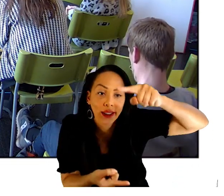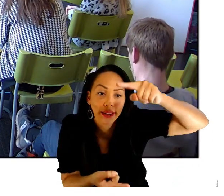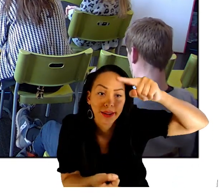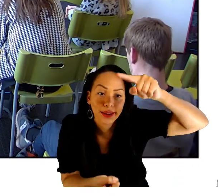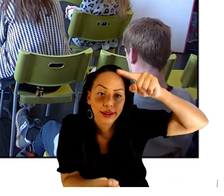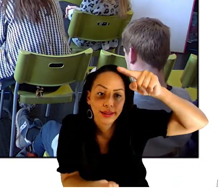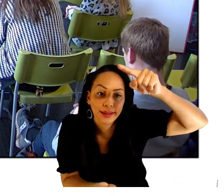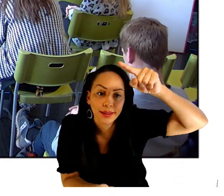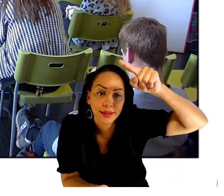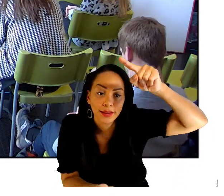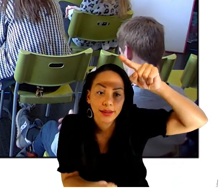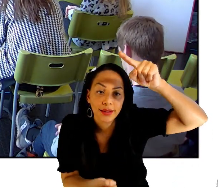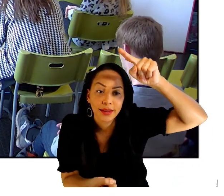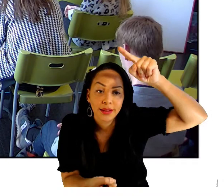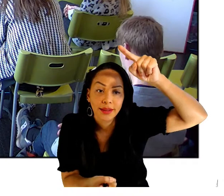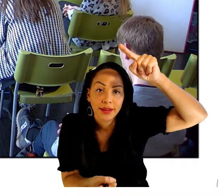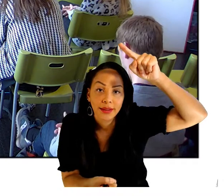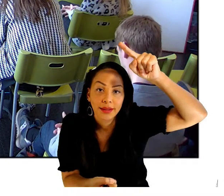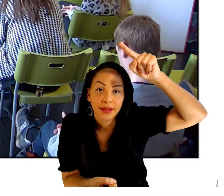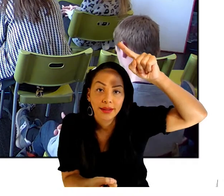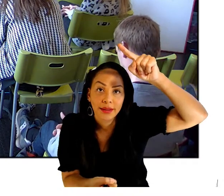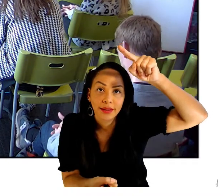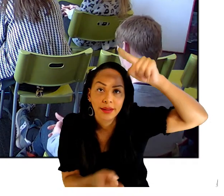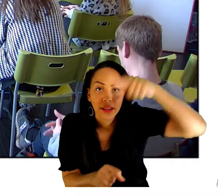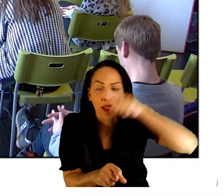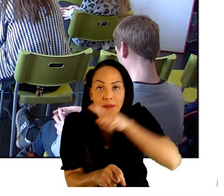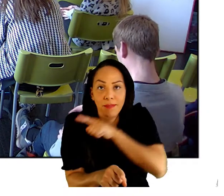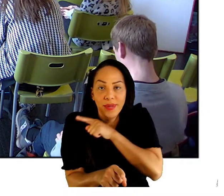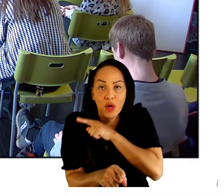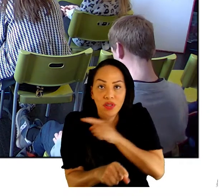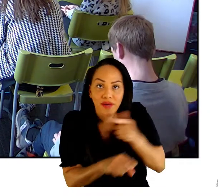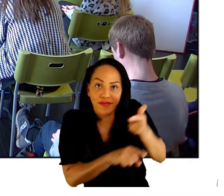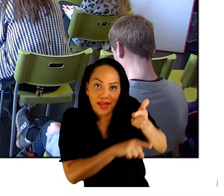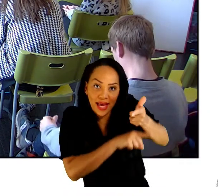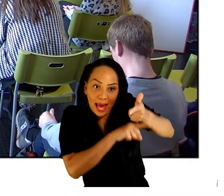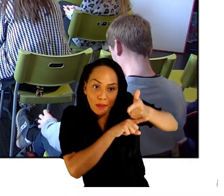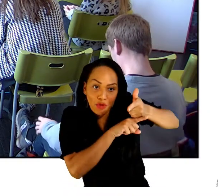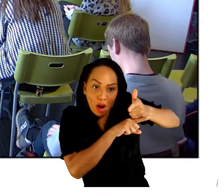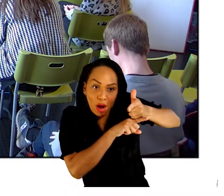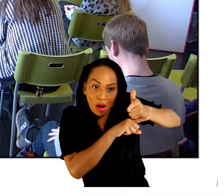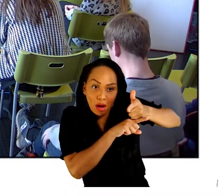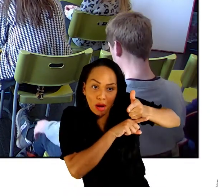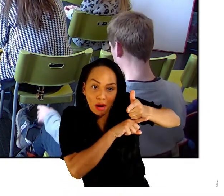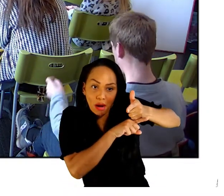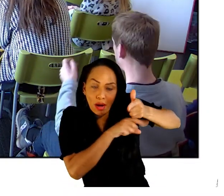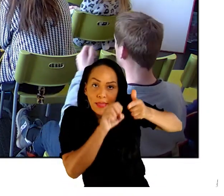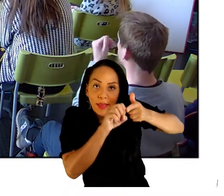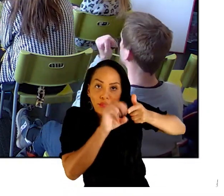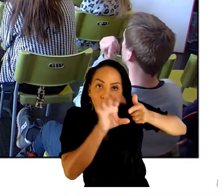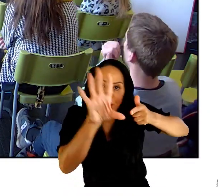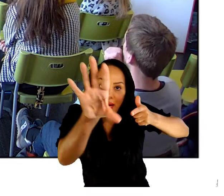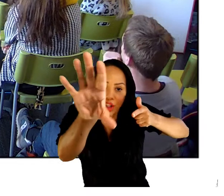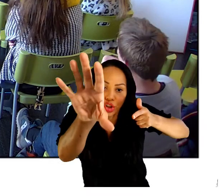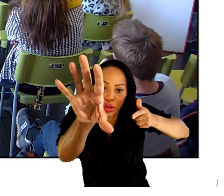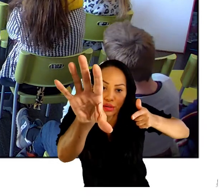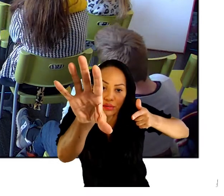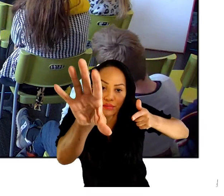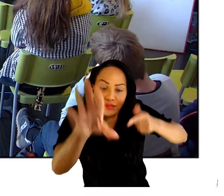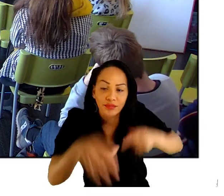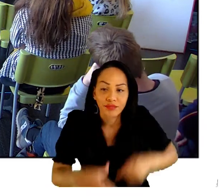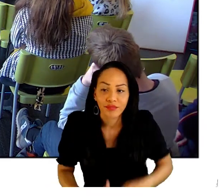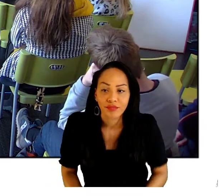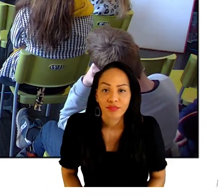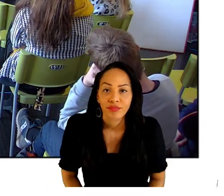scale of the camera being projected to the back wall as well. And we have a very long get-in time, so this can be a challenge for a